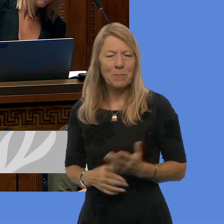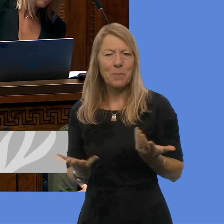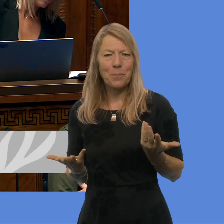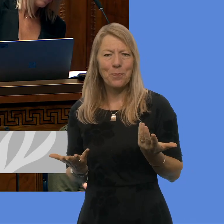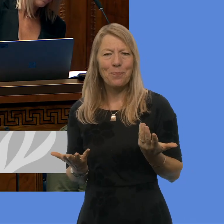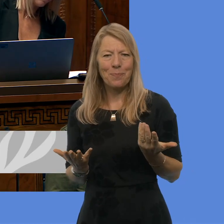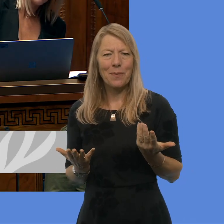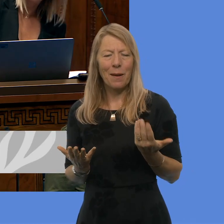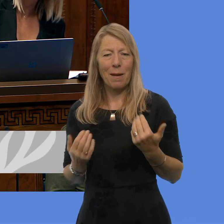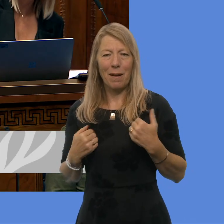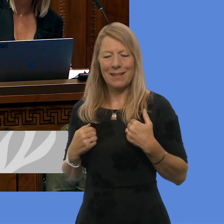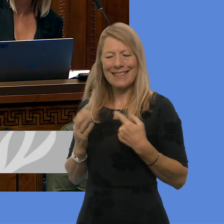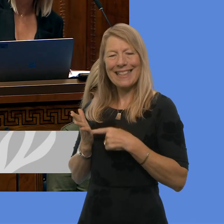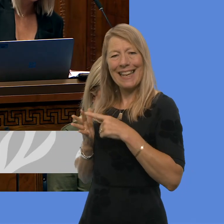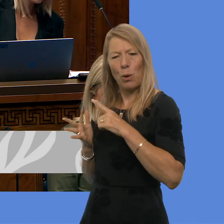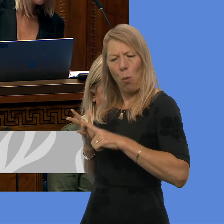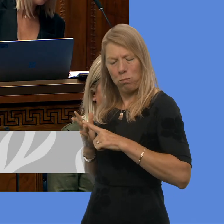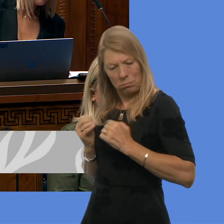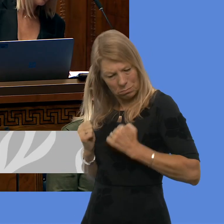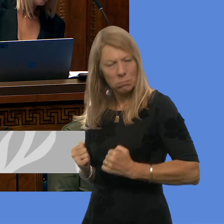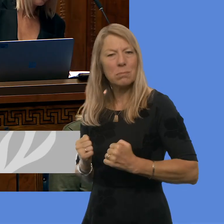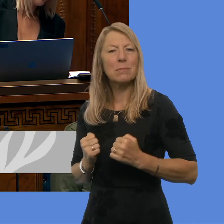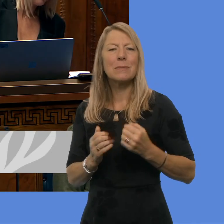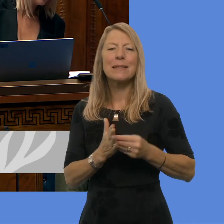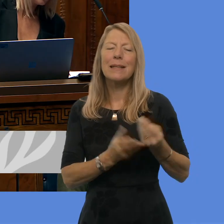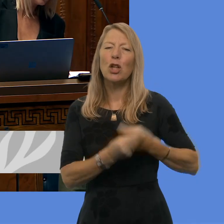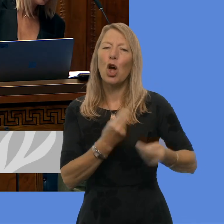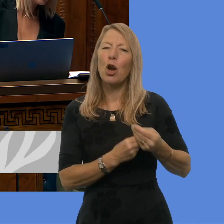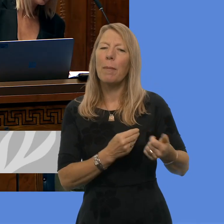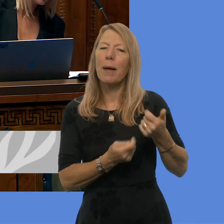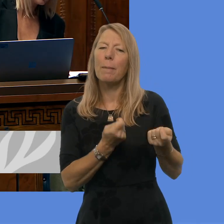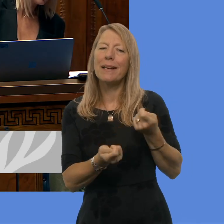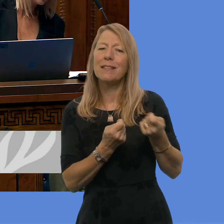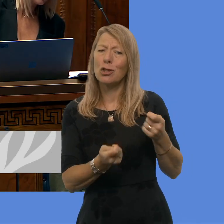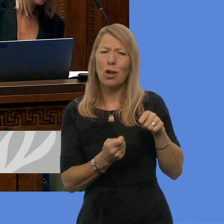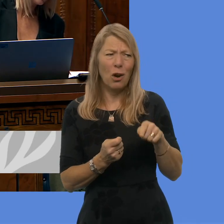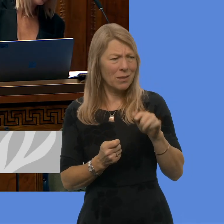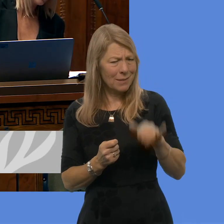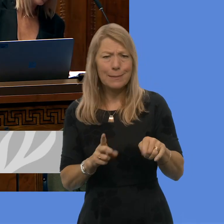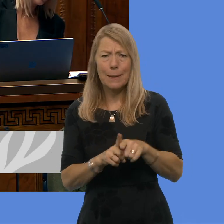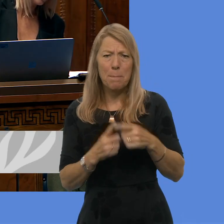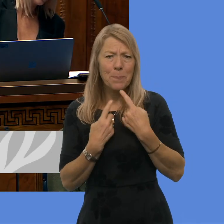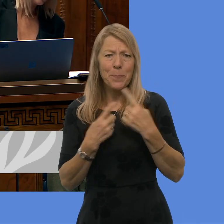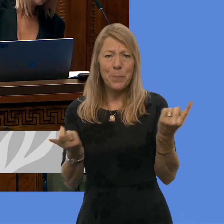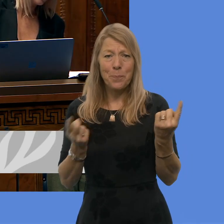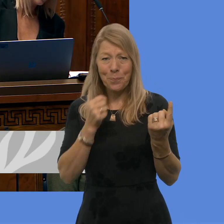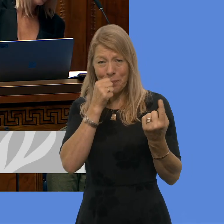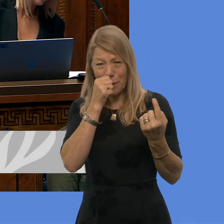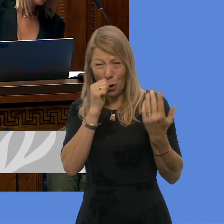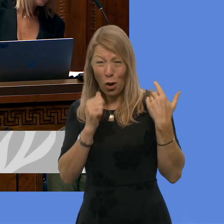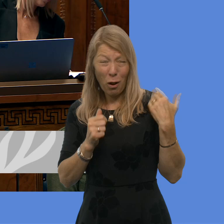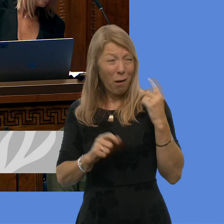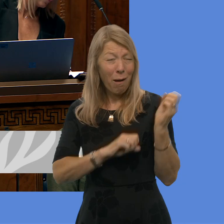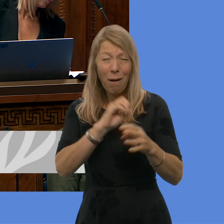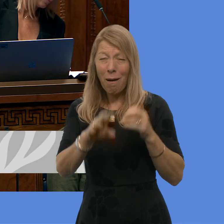approach from us as an executive office, but also from the Economy Minister. I noted earlier on the level of engagement that we've had with all different international investors, with all